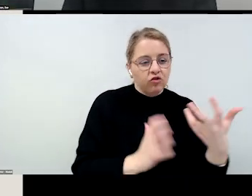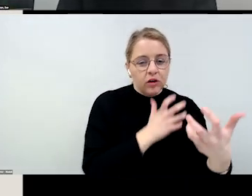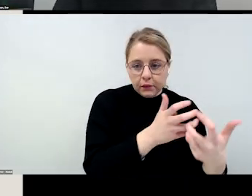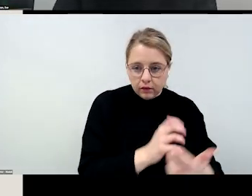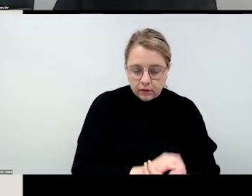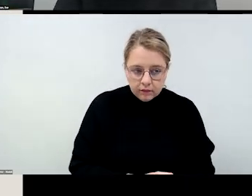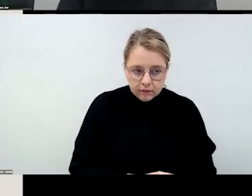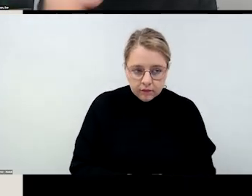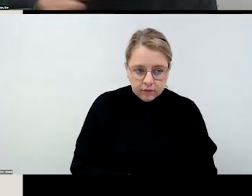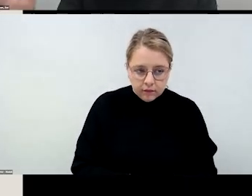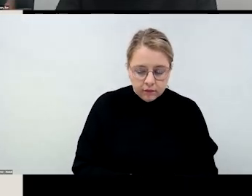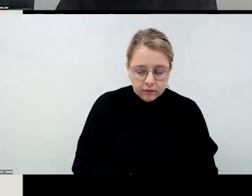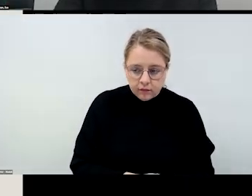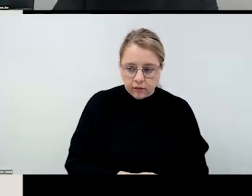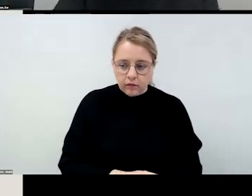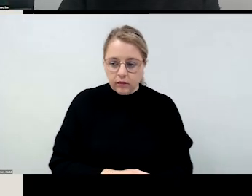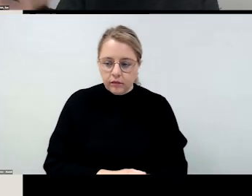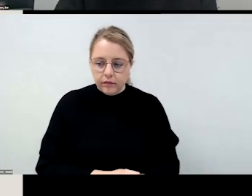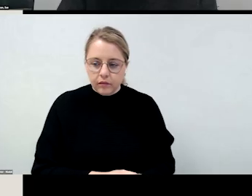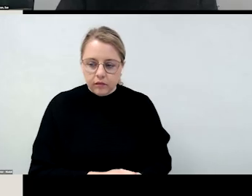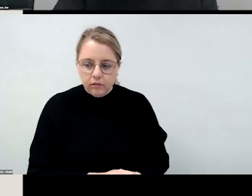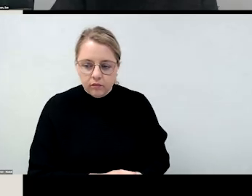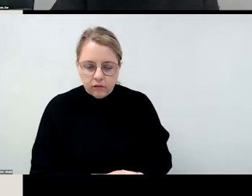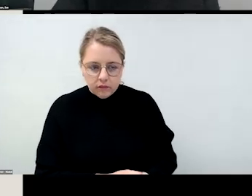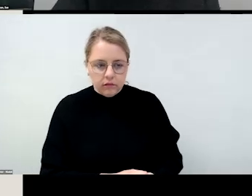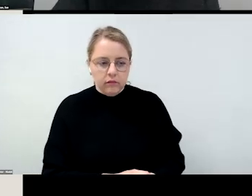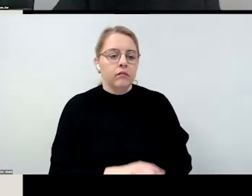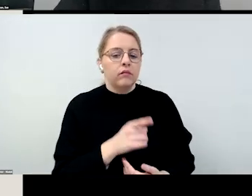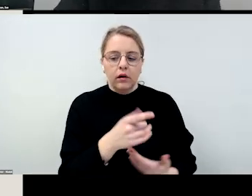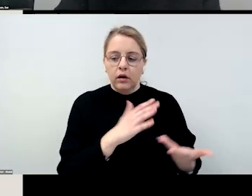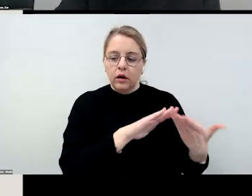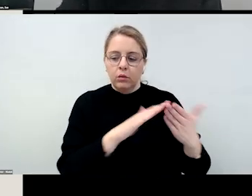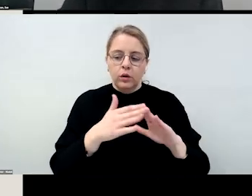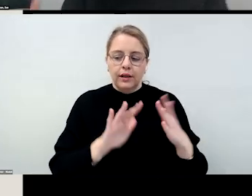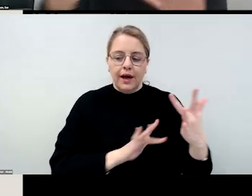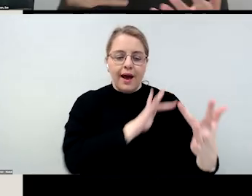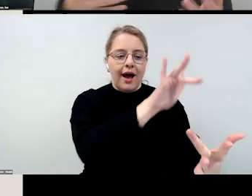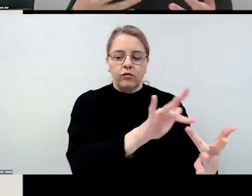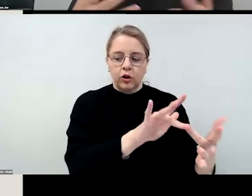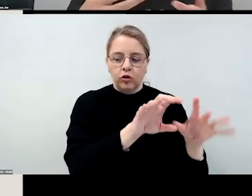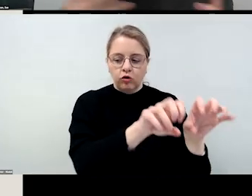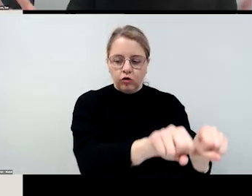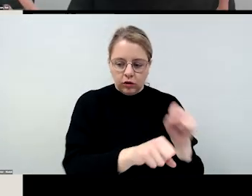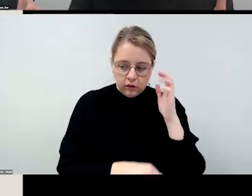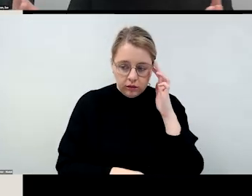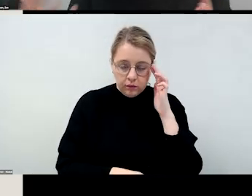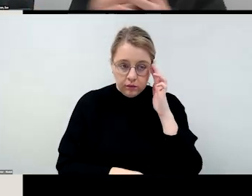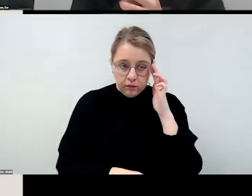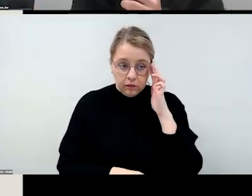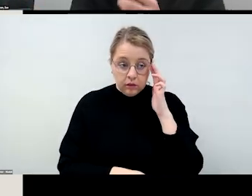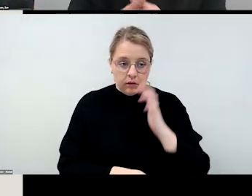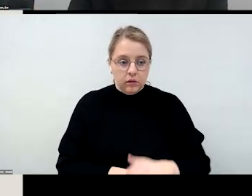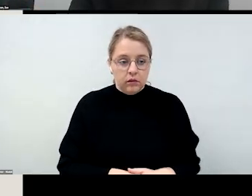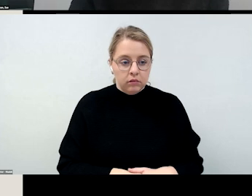Marianne mentioned, we can organise community outreach to increase awareness of our services. And you can also organise walking